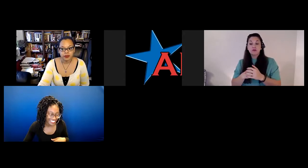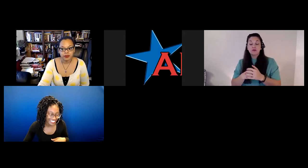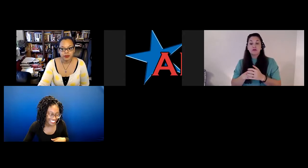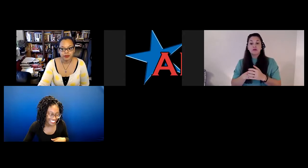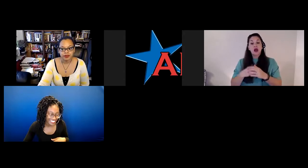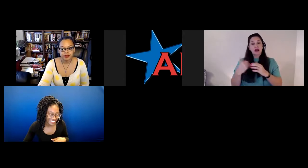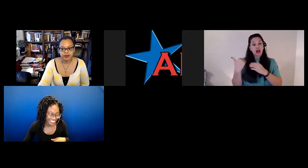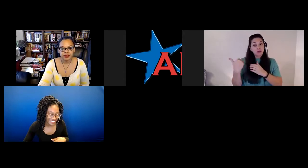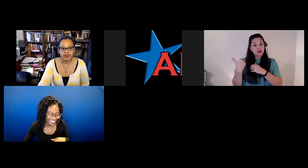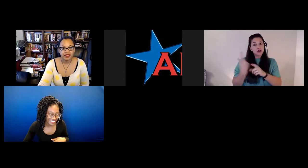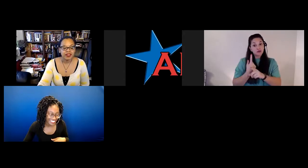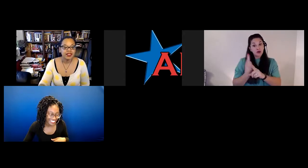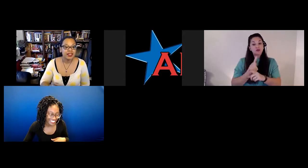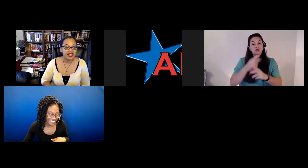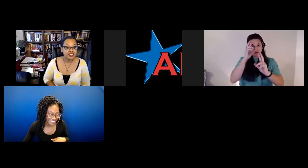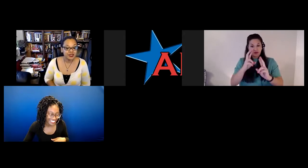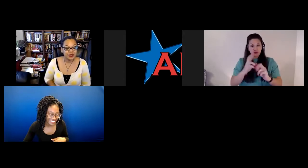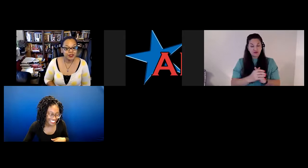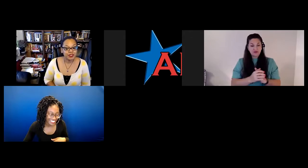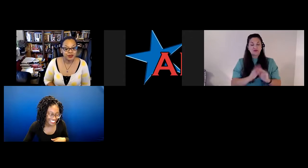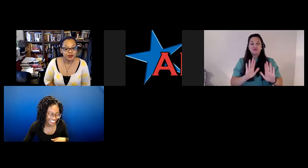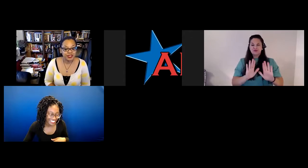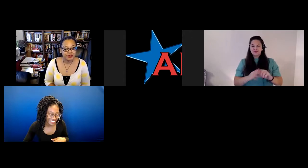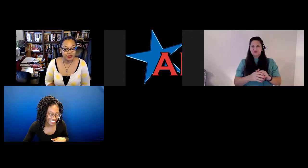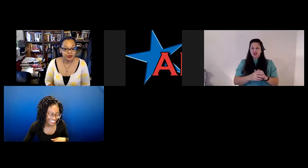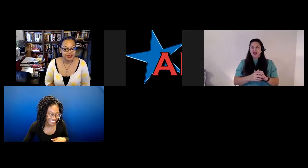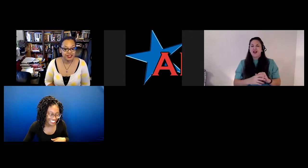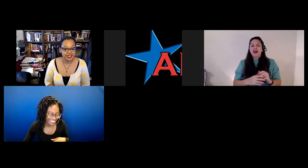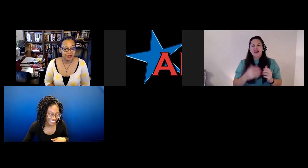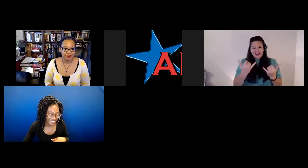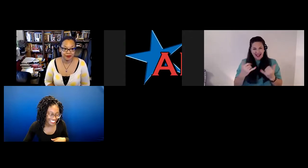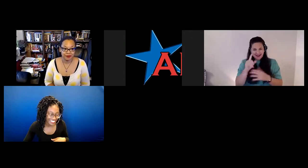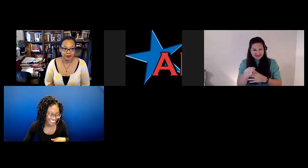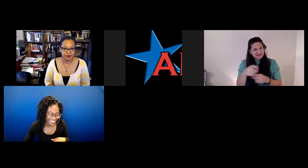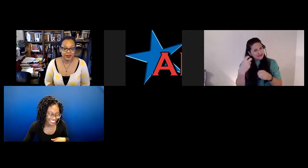respectful. Now I'm going to ask you all one of those really difficult questions again.